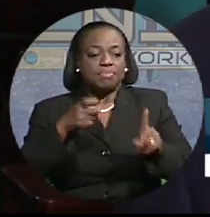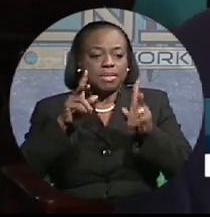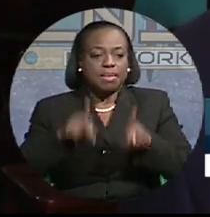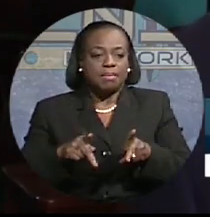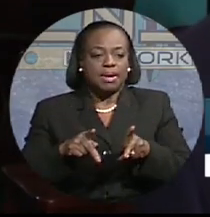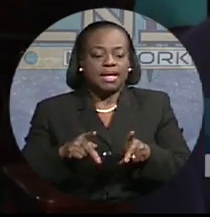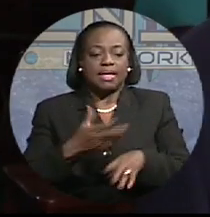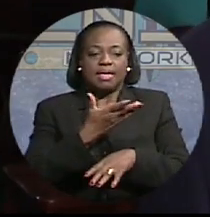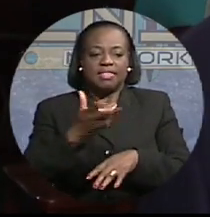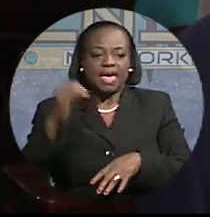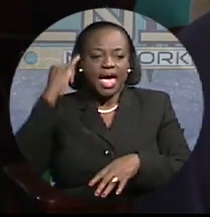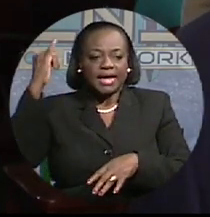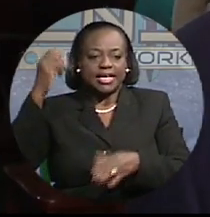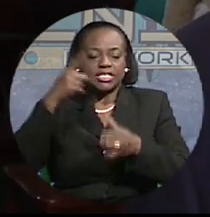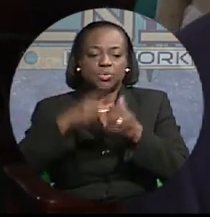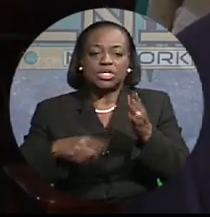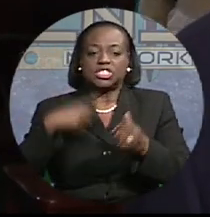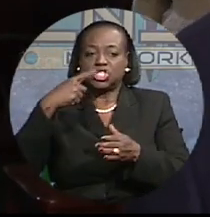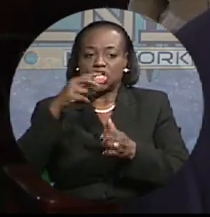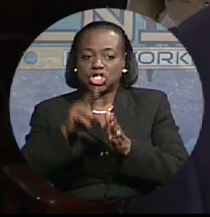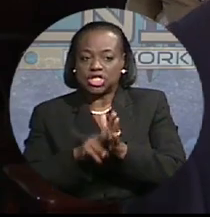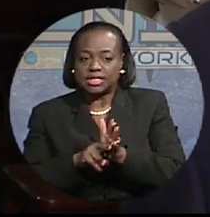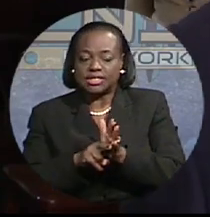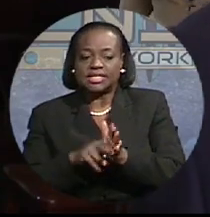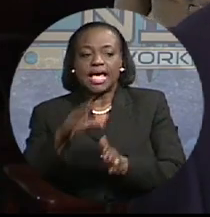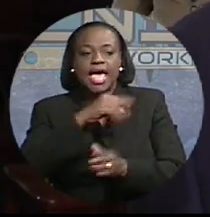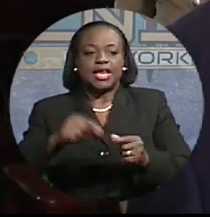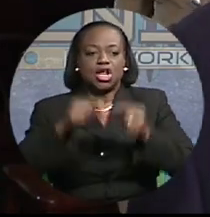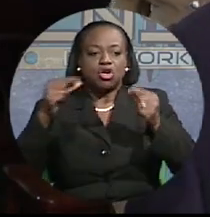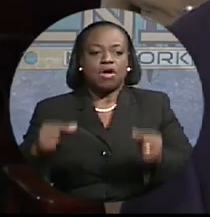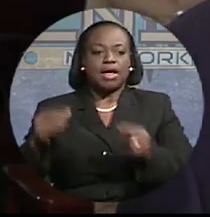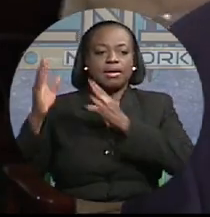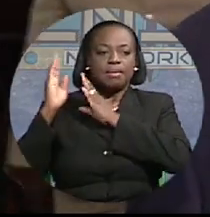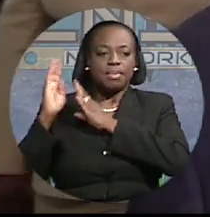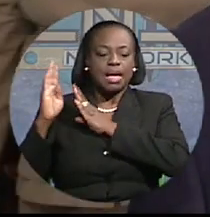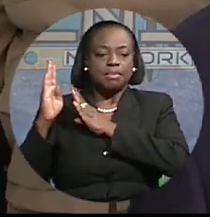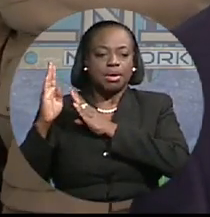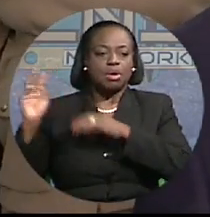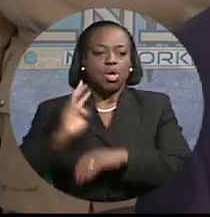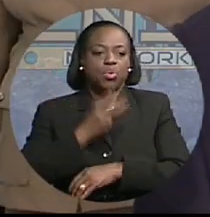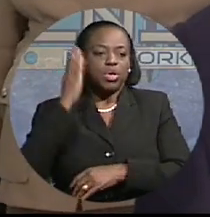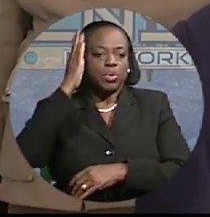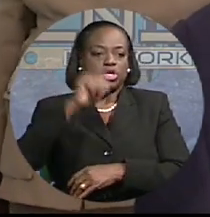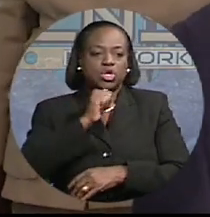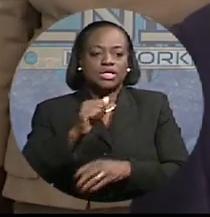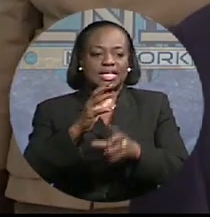case of Grand Bahama, because it's unlikely that we'll be able to get